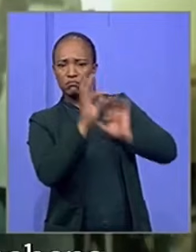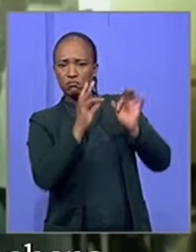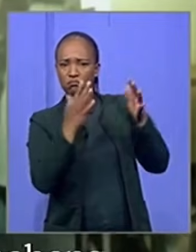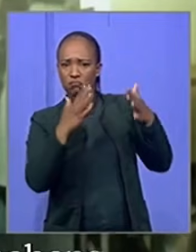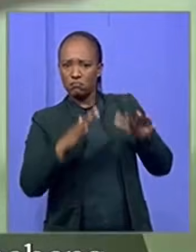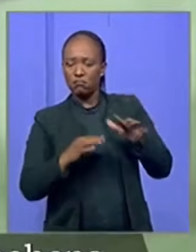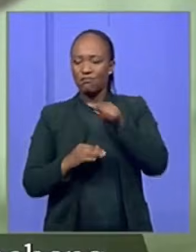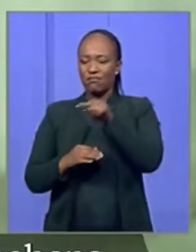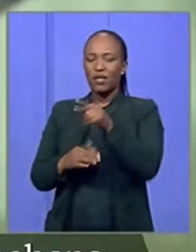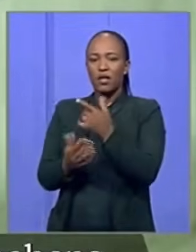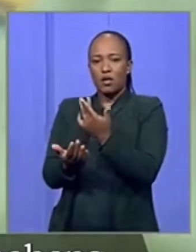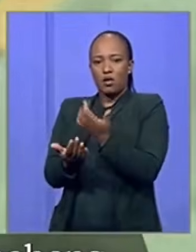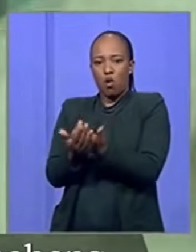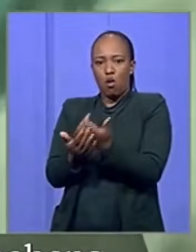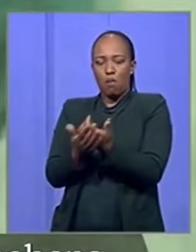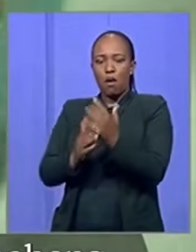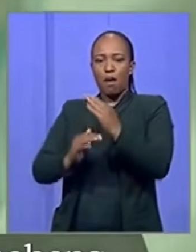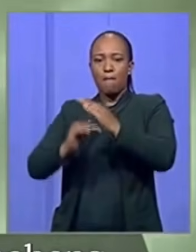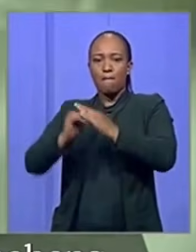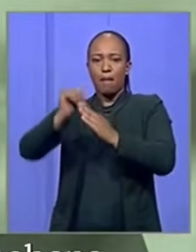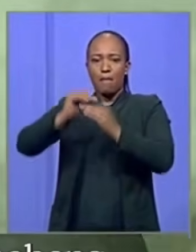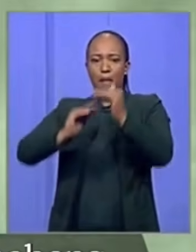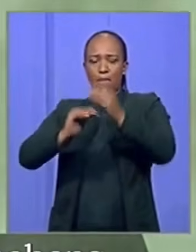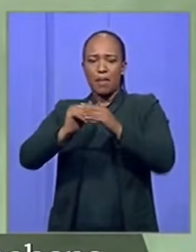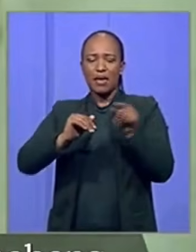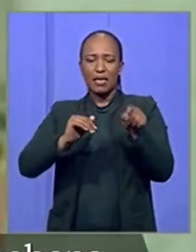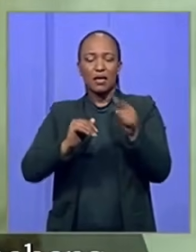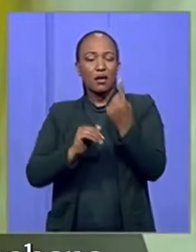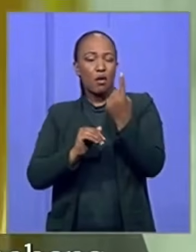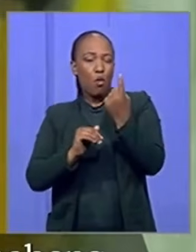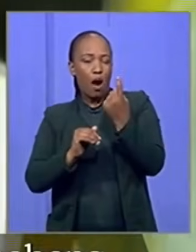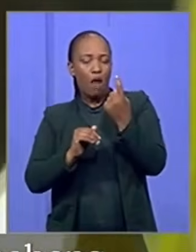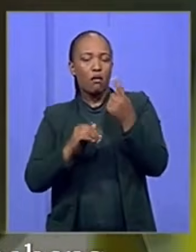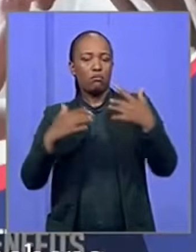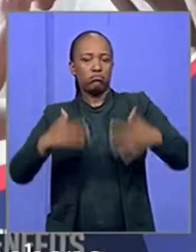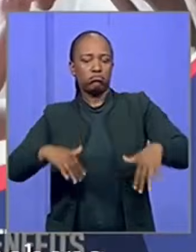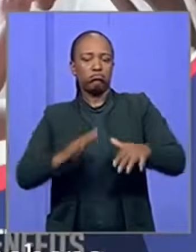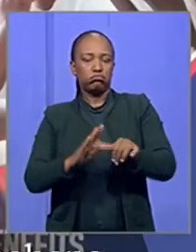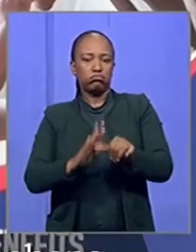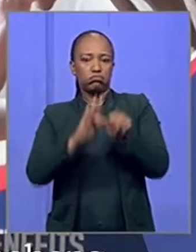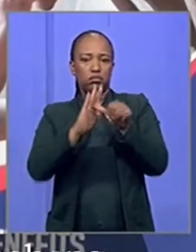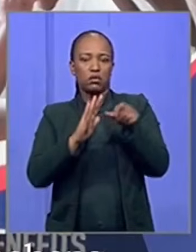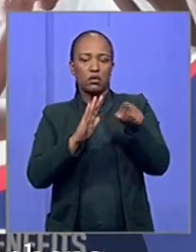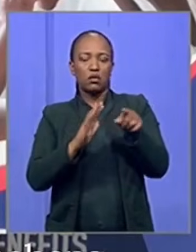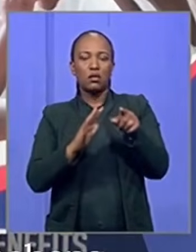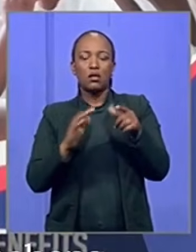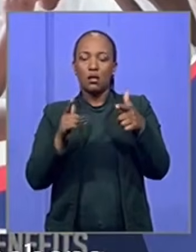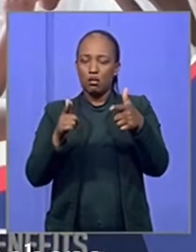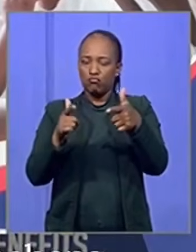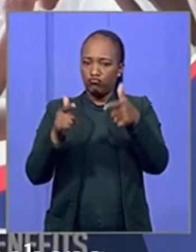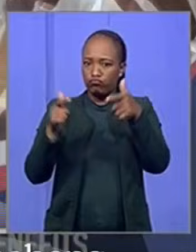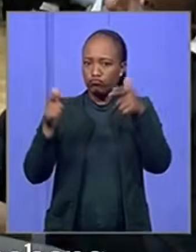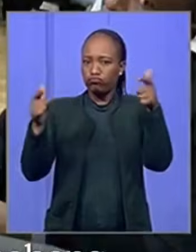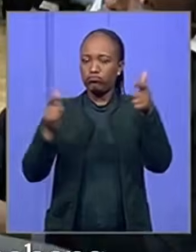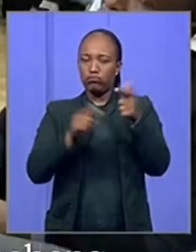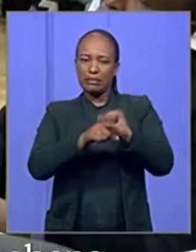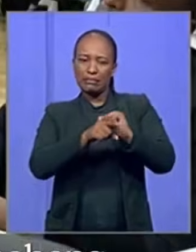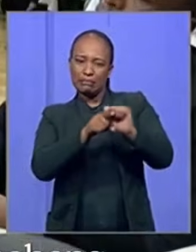the economic reconstruction and redevelopment, but one of the areas is what you call massification of the